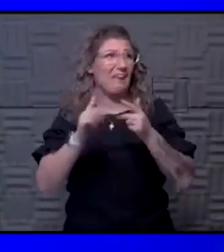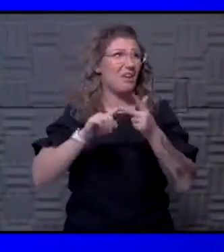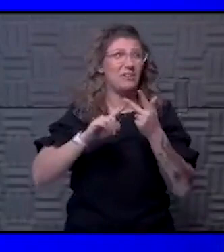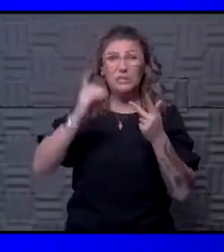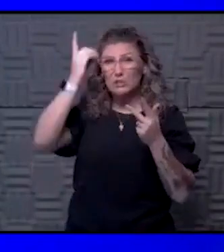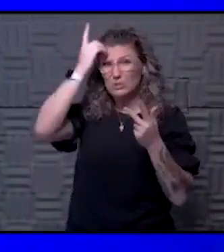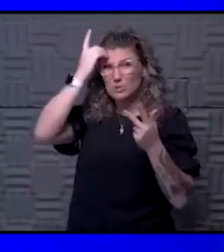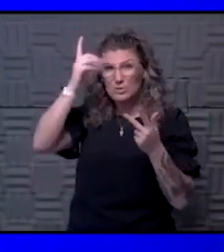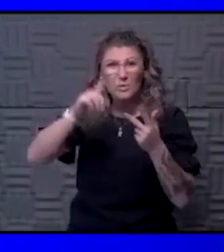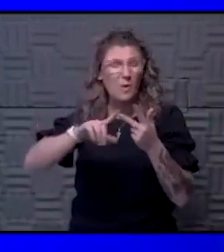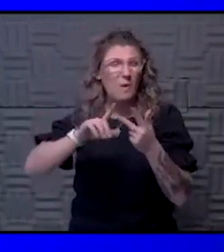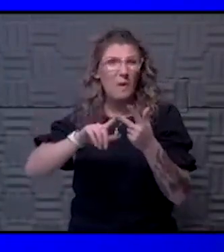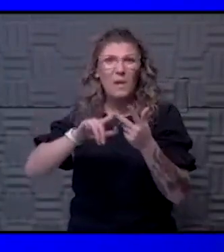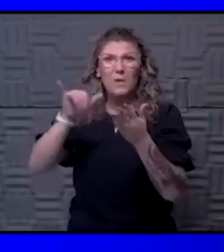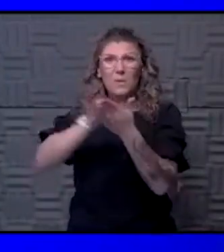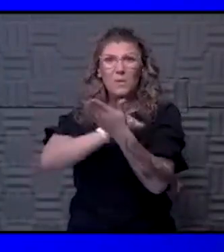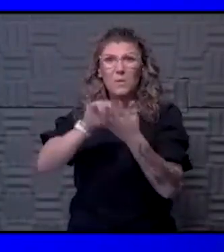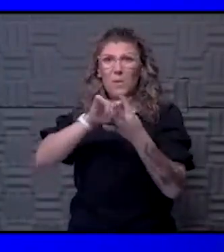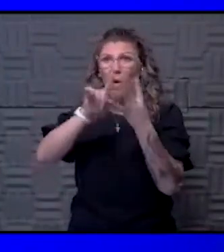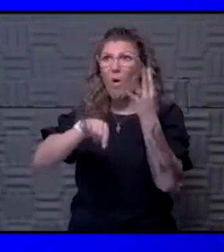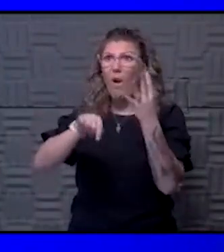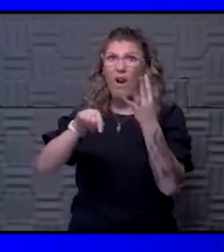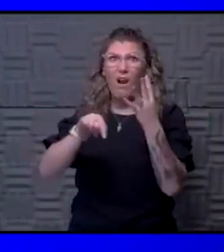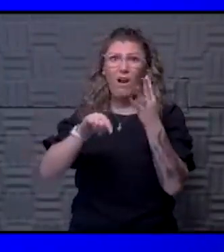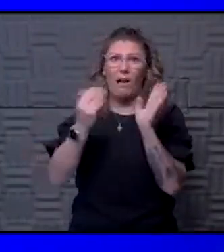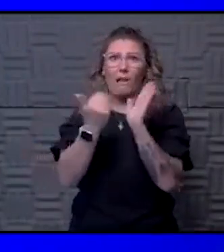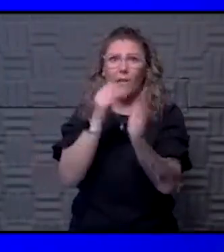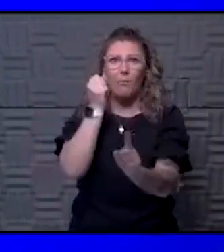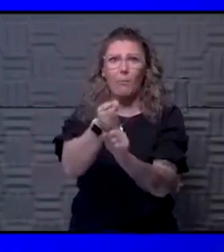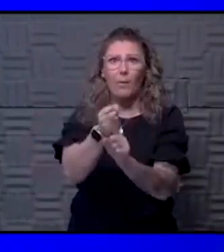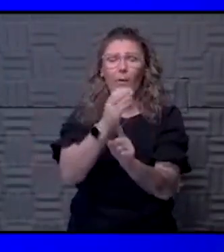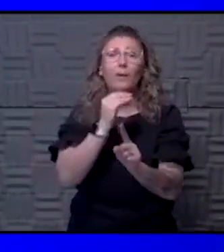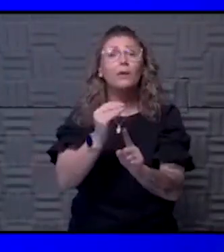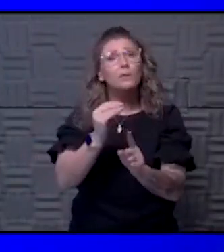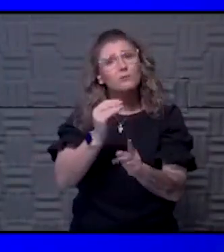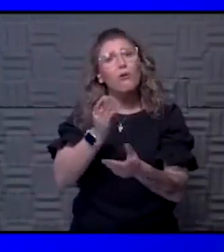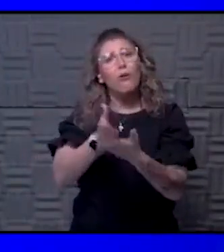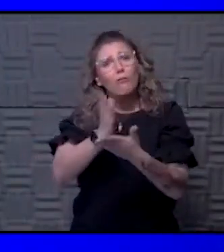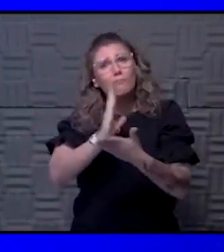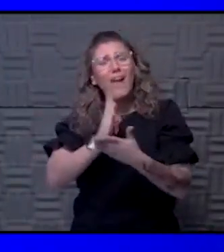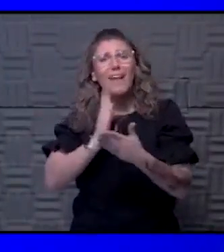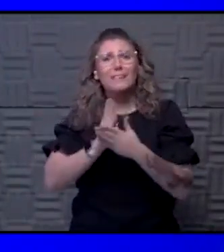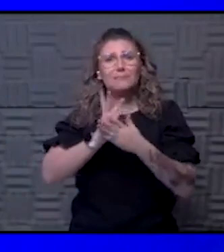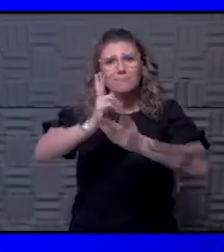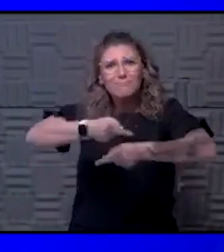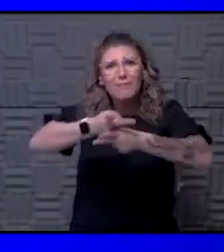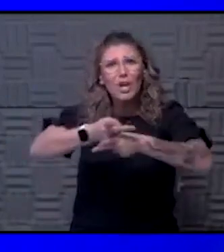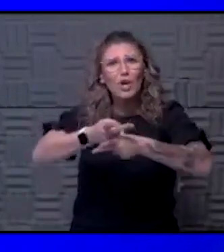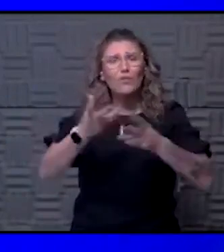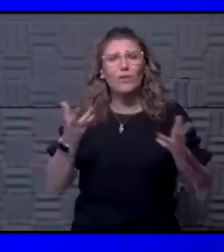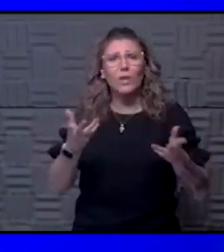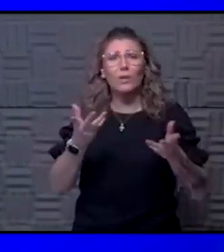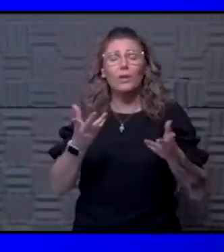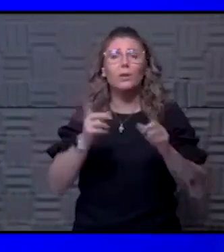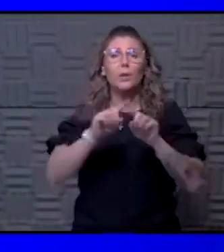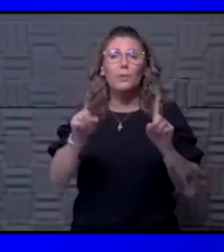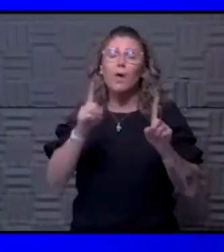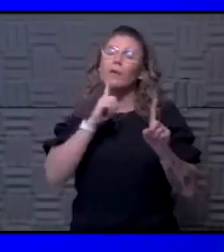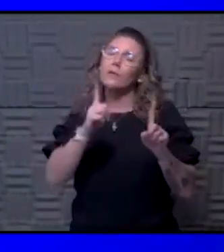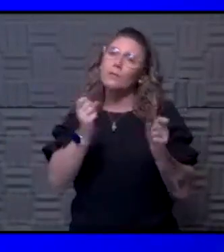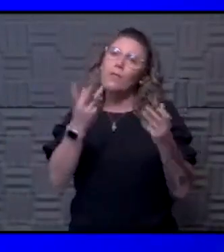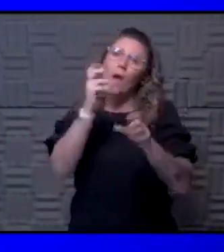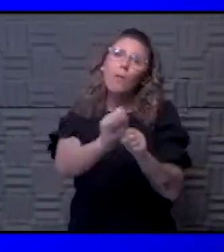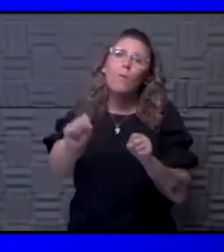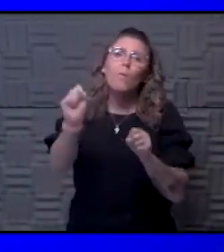was, New York, all those things. So I think it's okay to take that conservative approach. But just as you said, there are strides being made